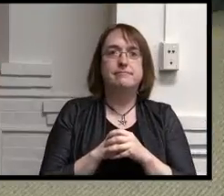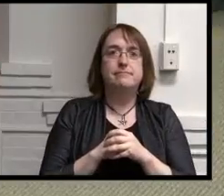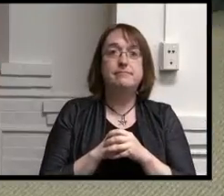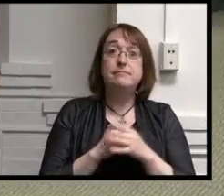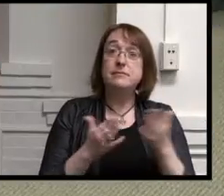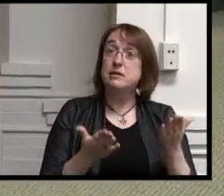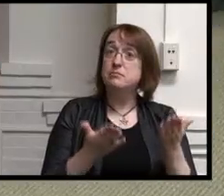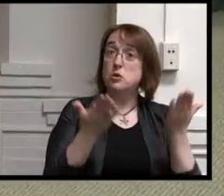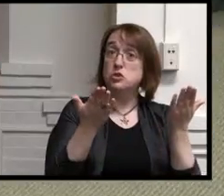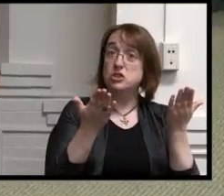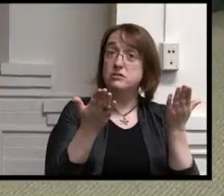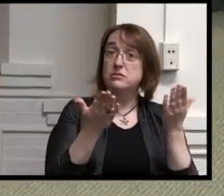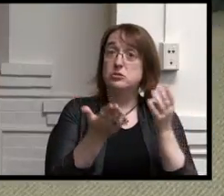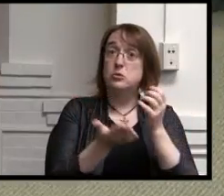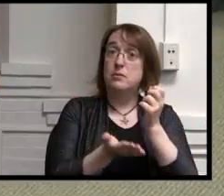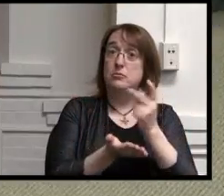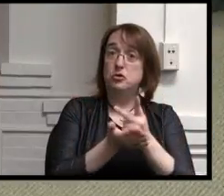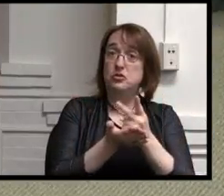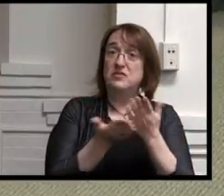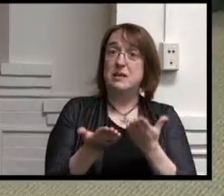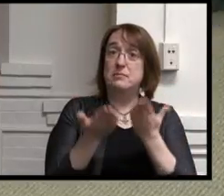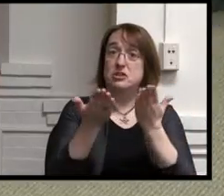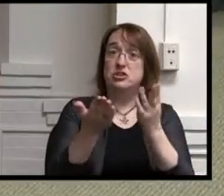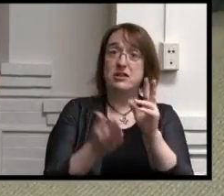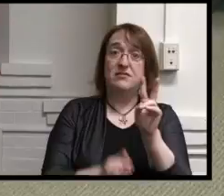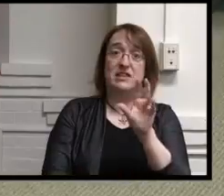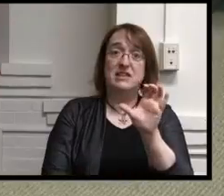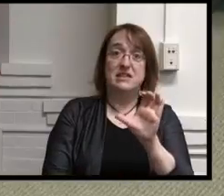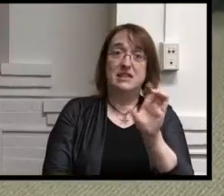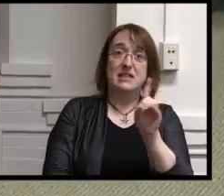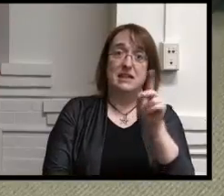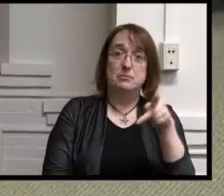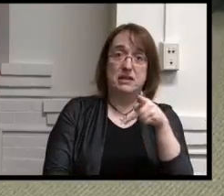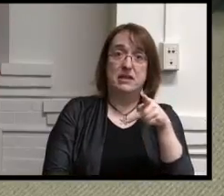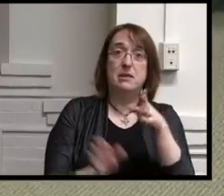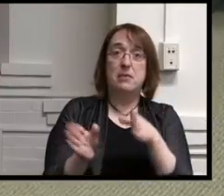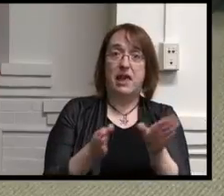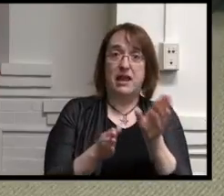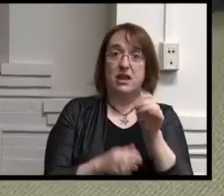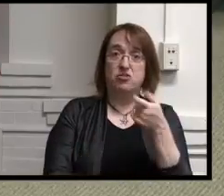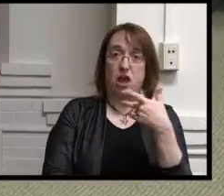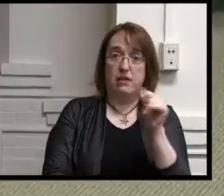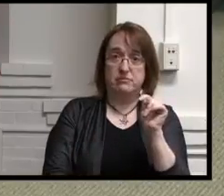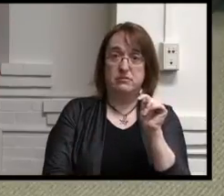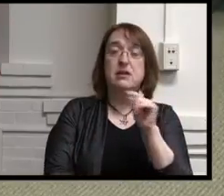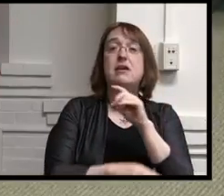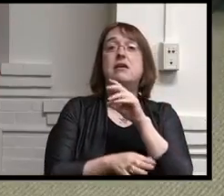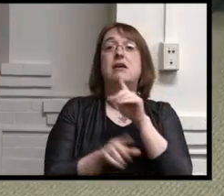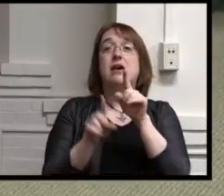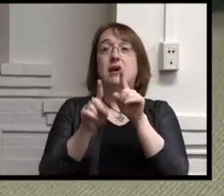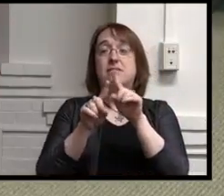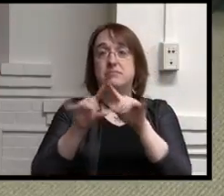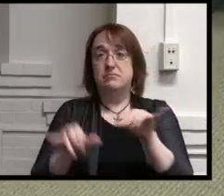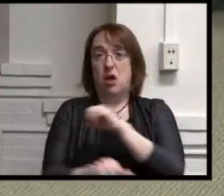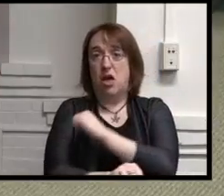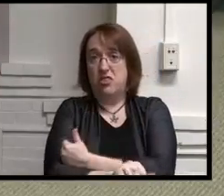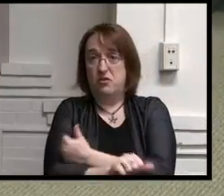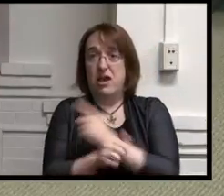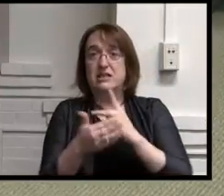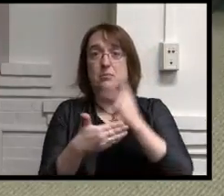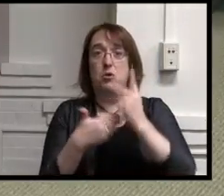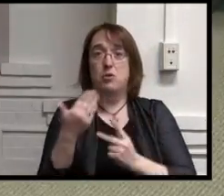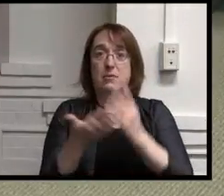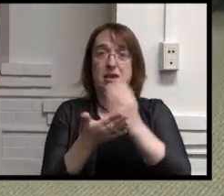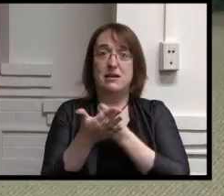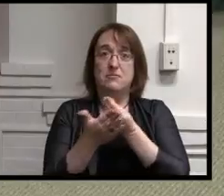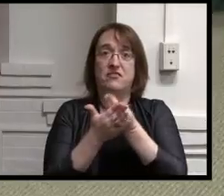We have motions to approve submission of the VCDP planning grant and to authorize program income funds